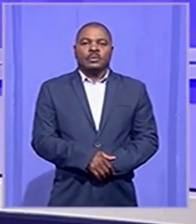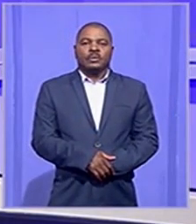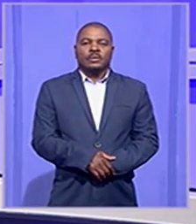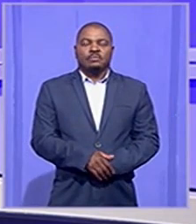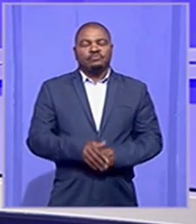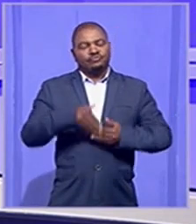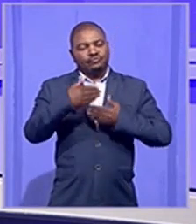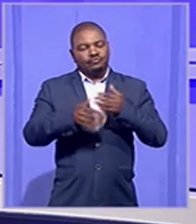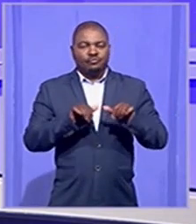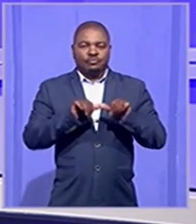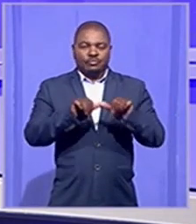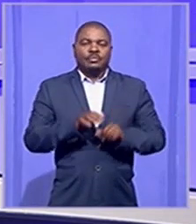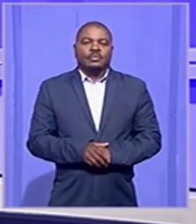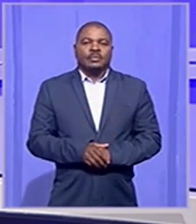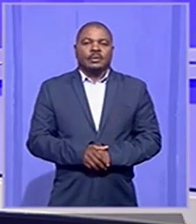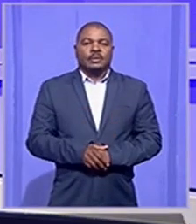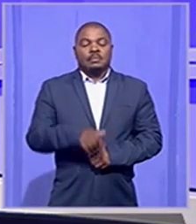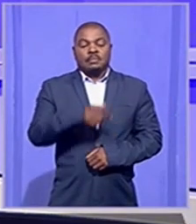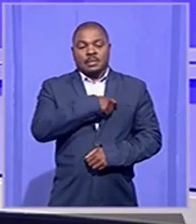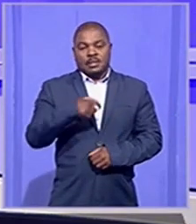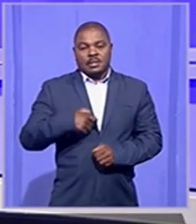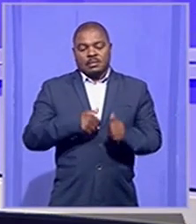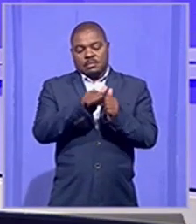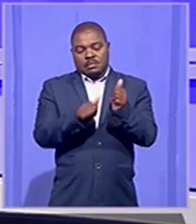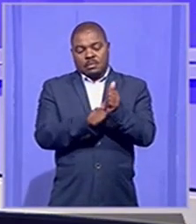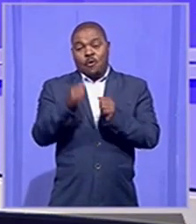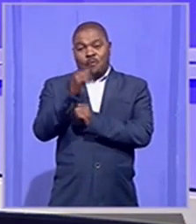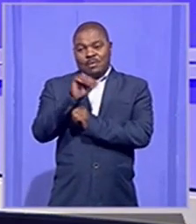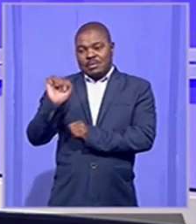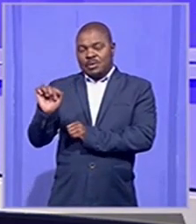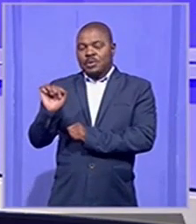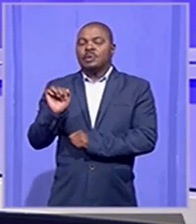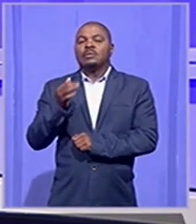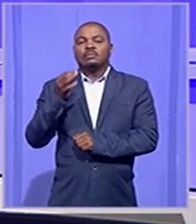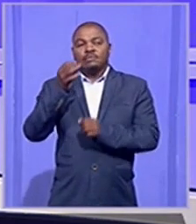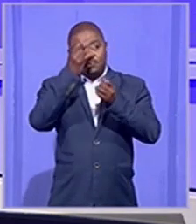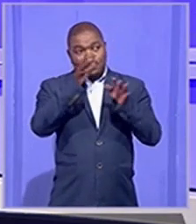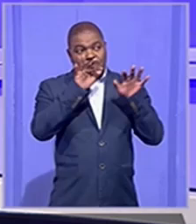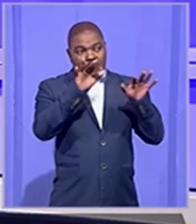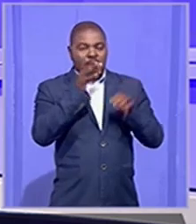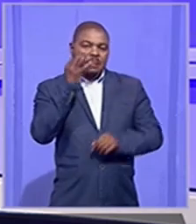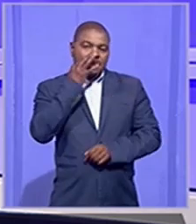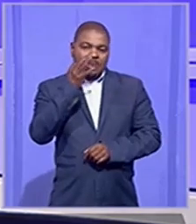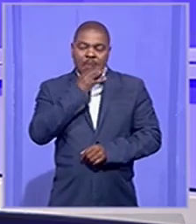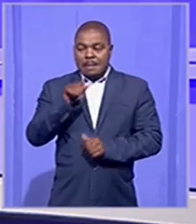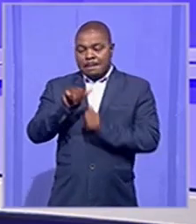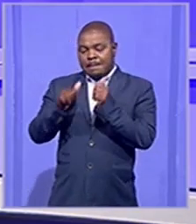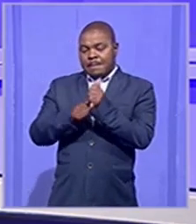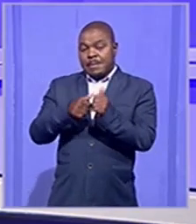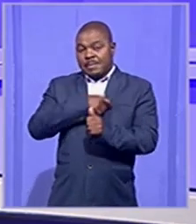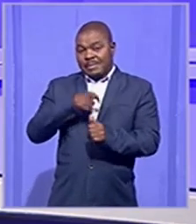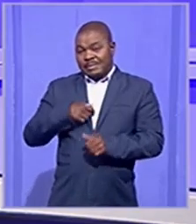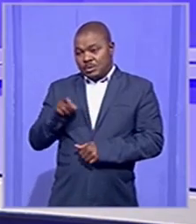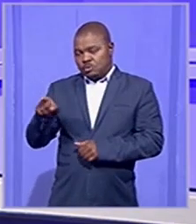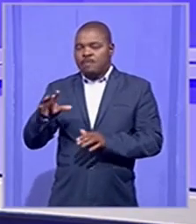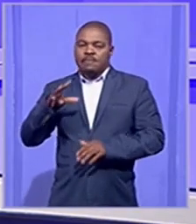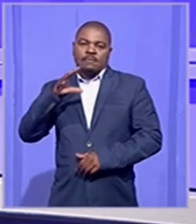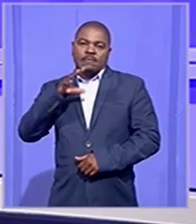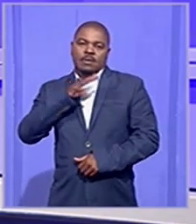Tla re diale. Kantoro ya Motlatsamopresidente Paul Mashatile e netefaleditse setšhaba gore Motlatsamopresidente o